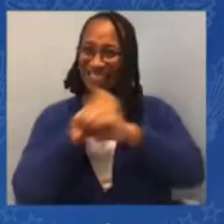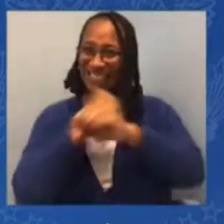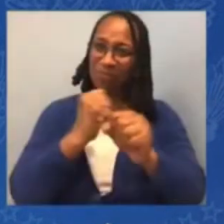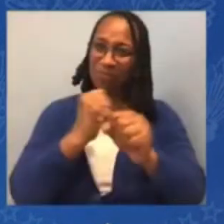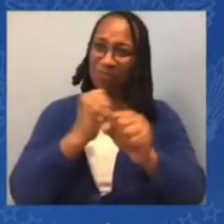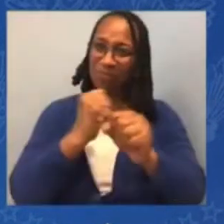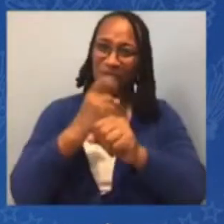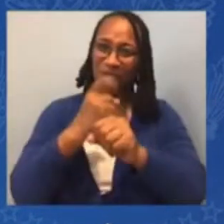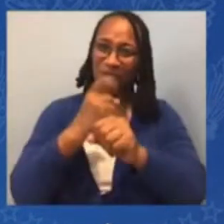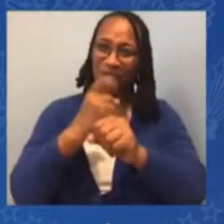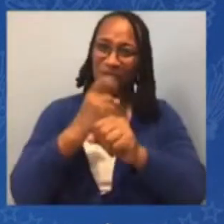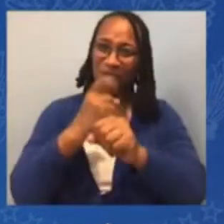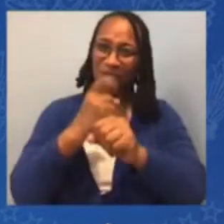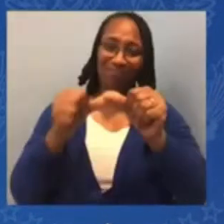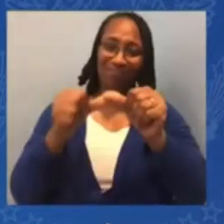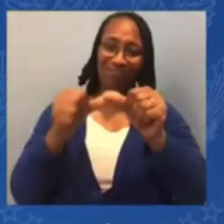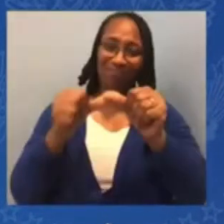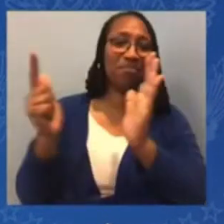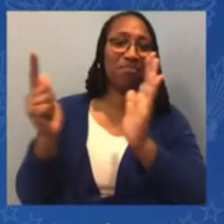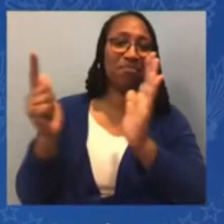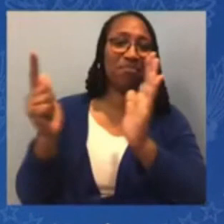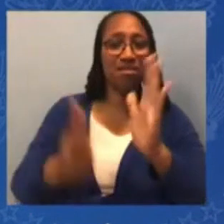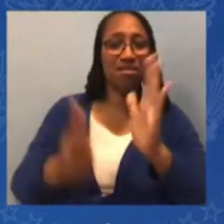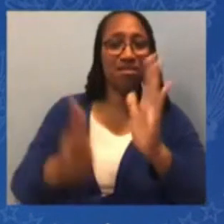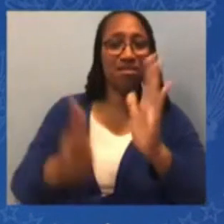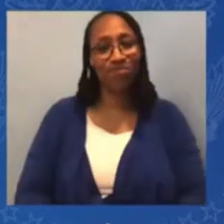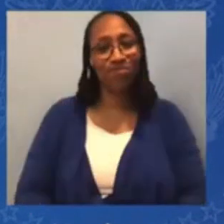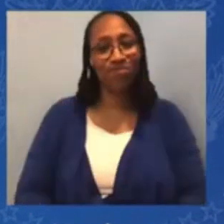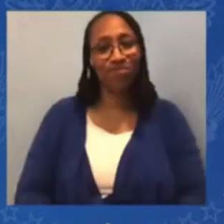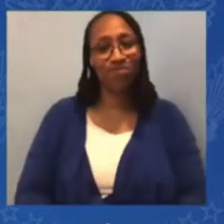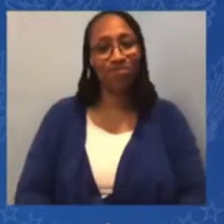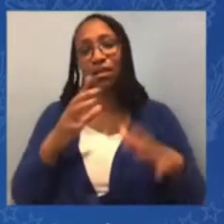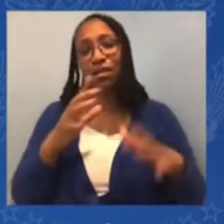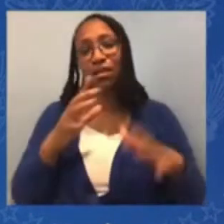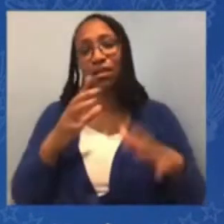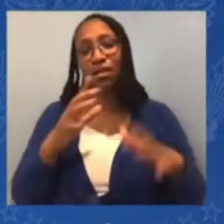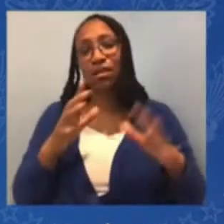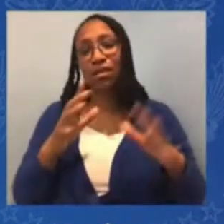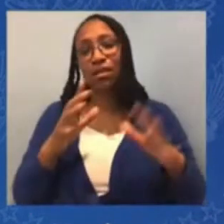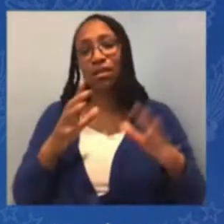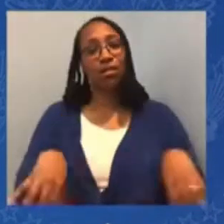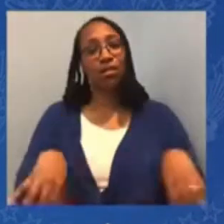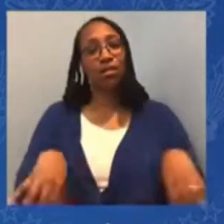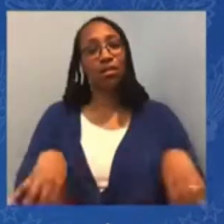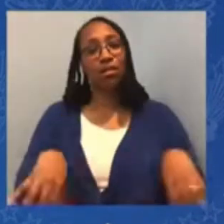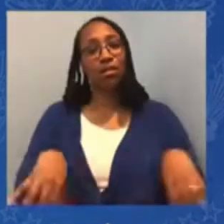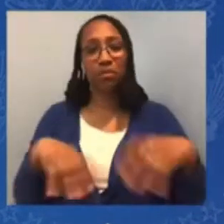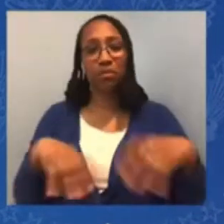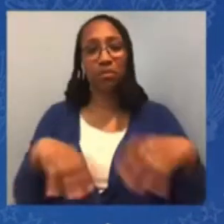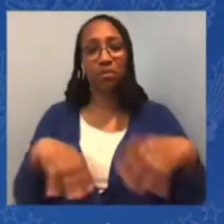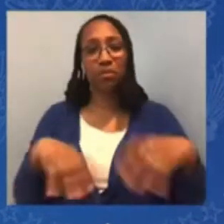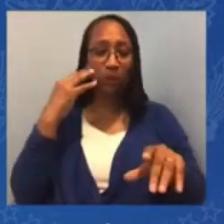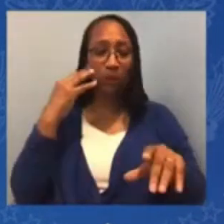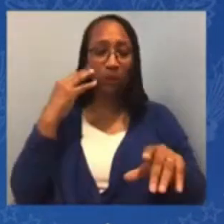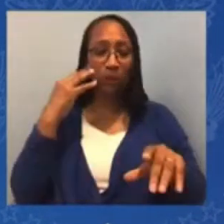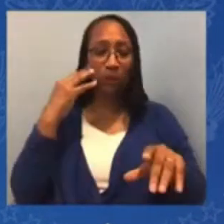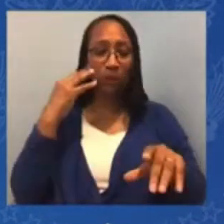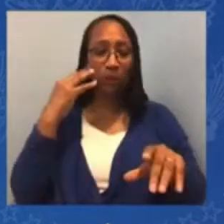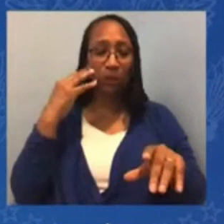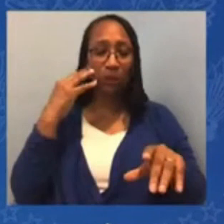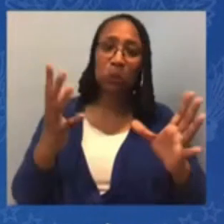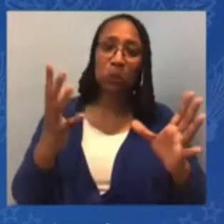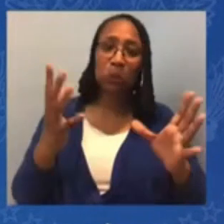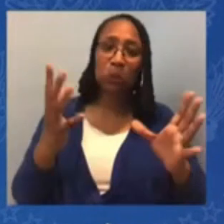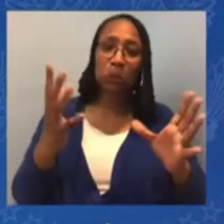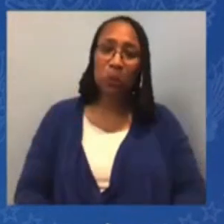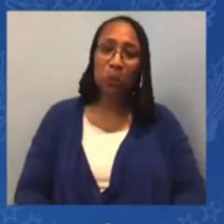that of all the industries in America, by the way, I've been doing this a long time. I know I don't look that